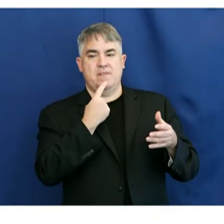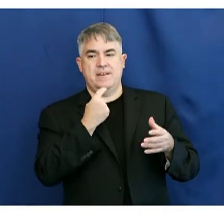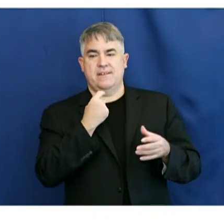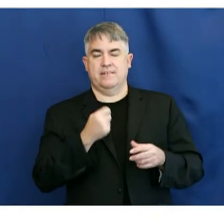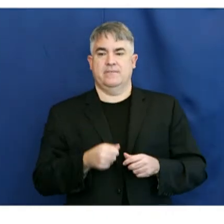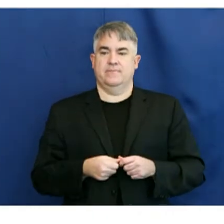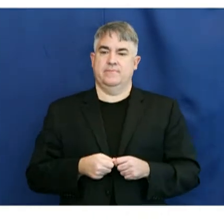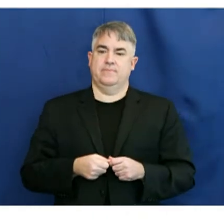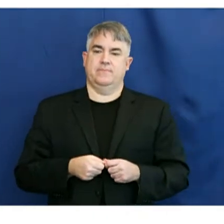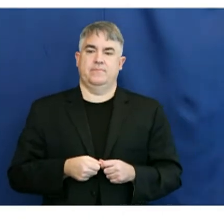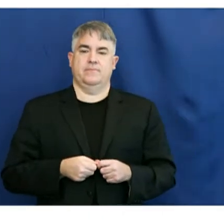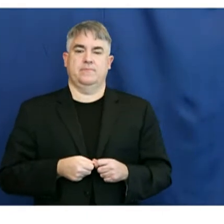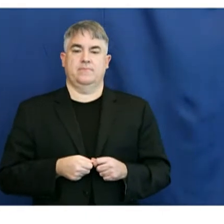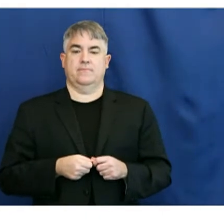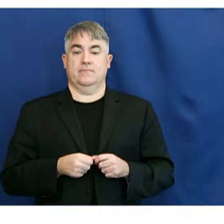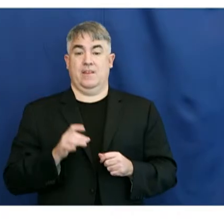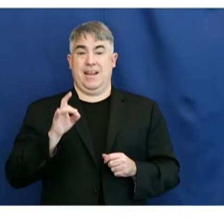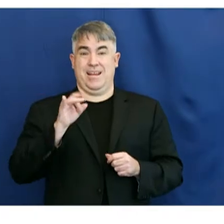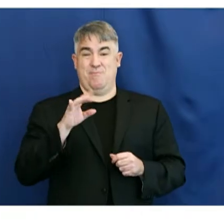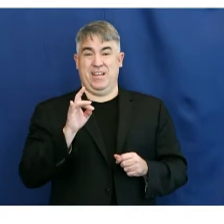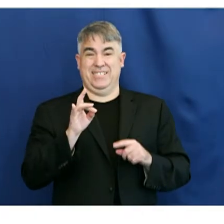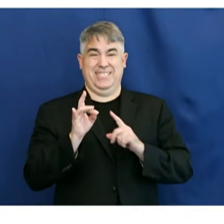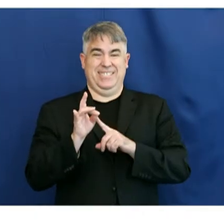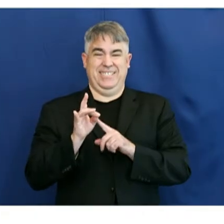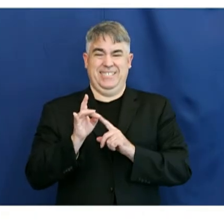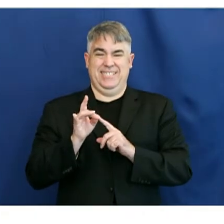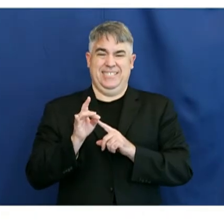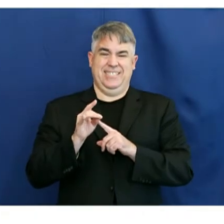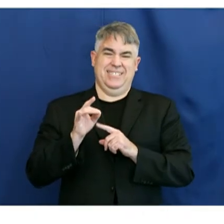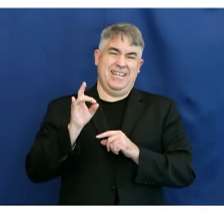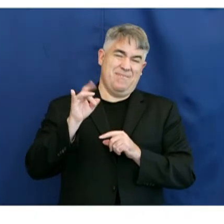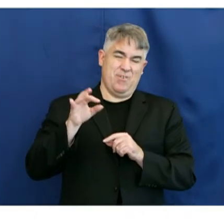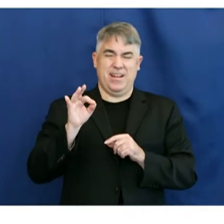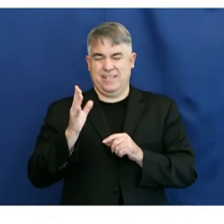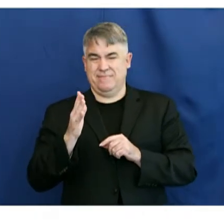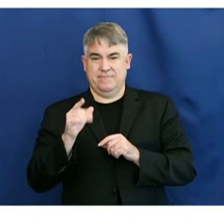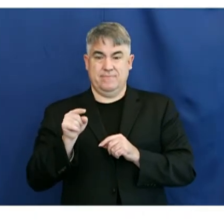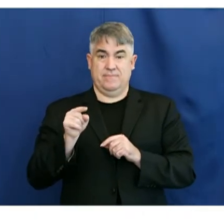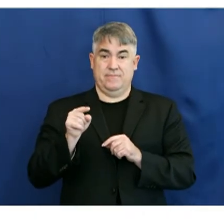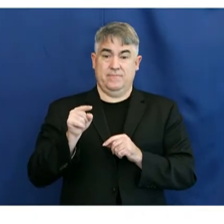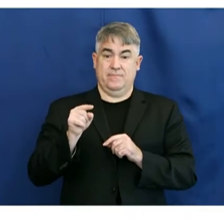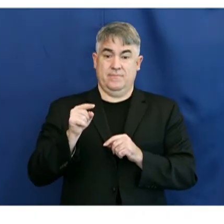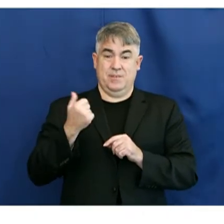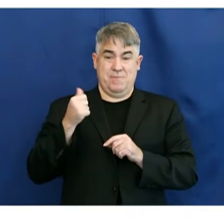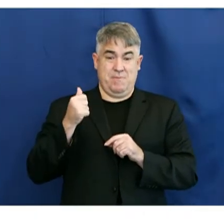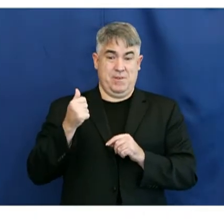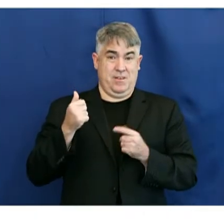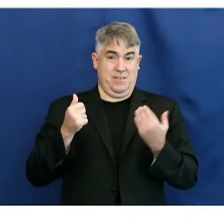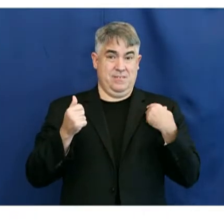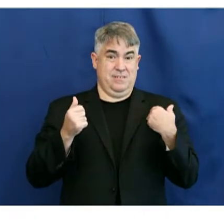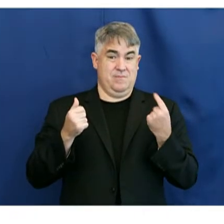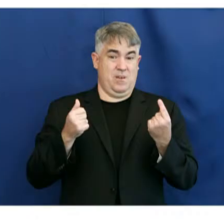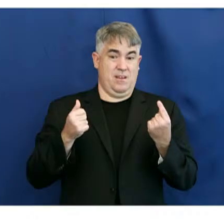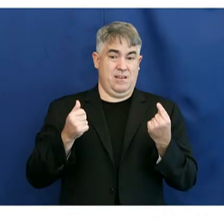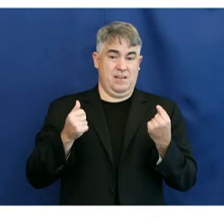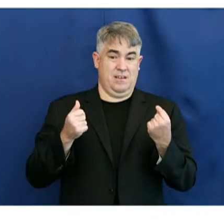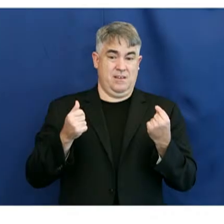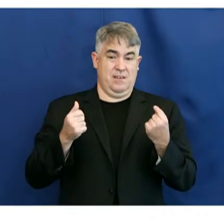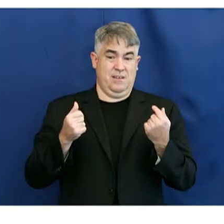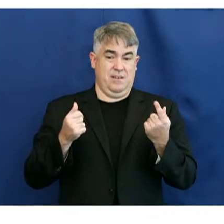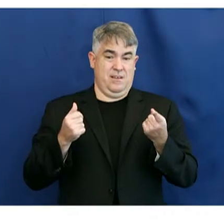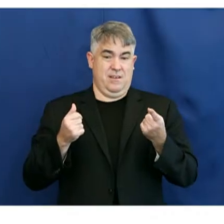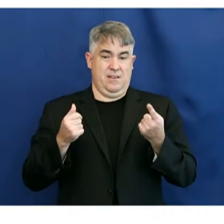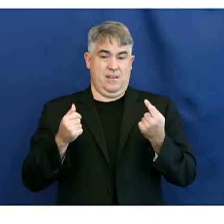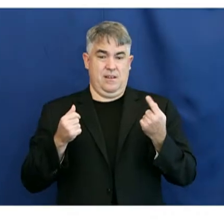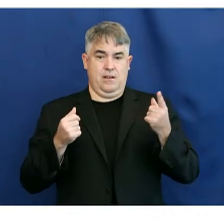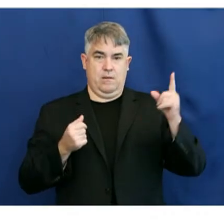our case rate at 8.8, 8.9, it was almost at 100 when we started this year.